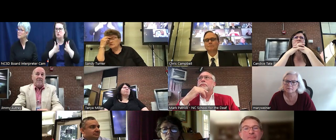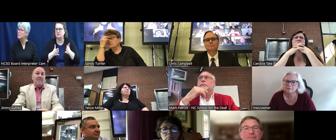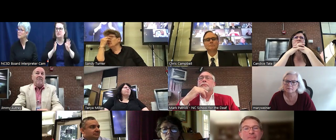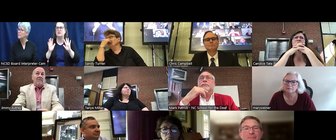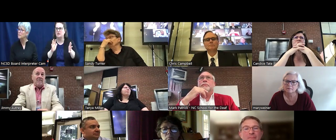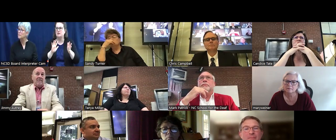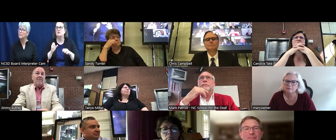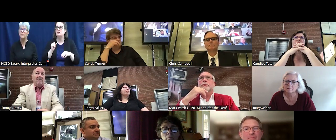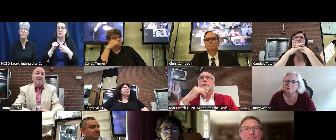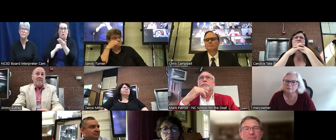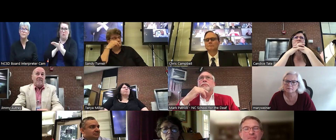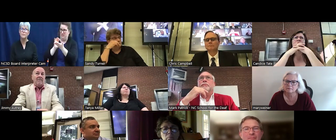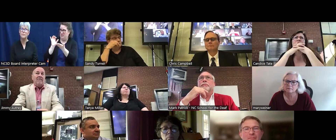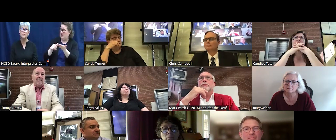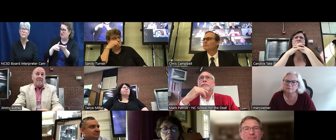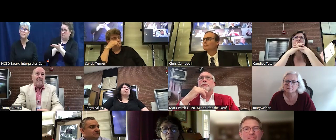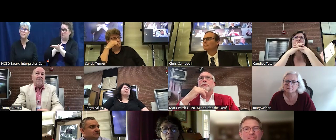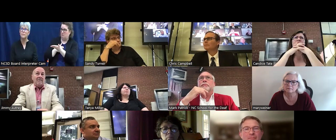necessary.